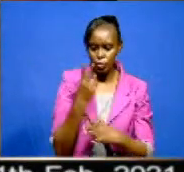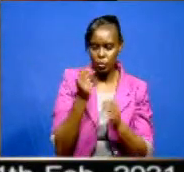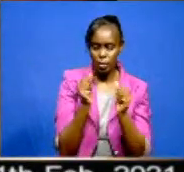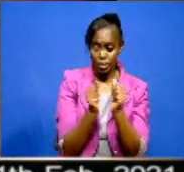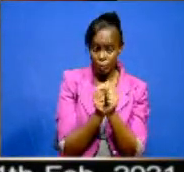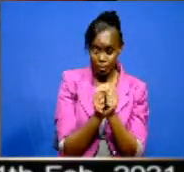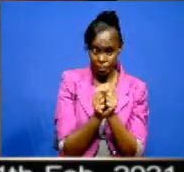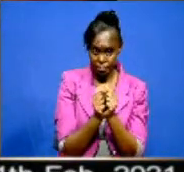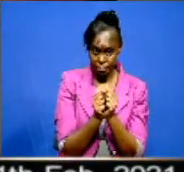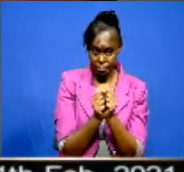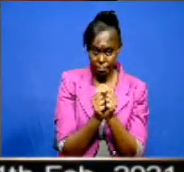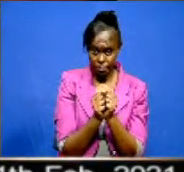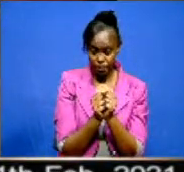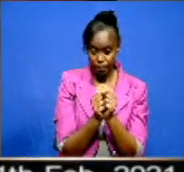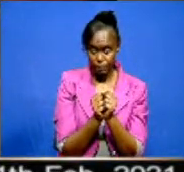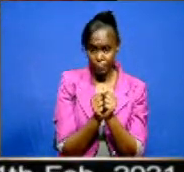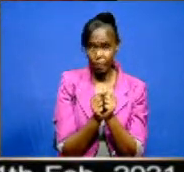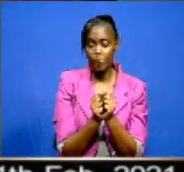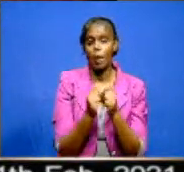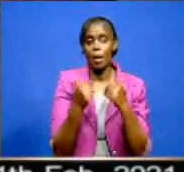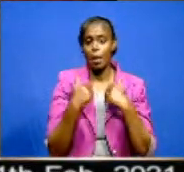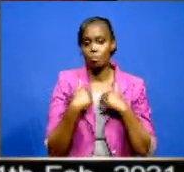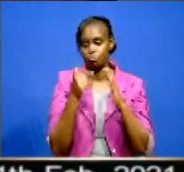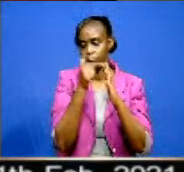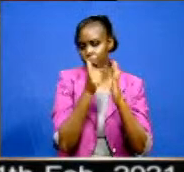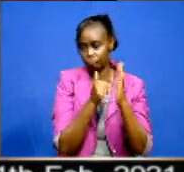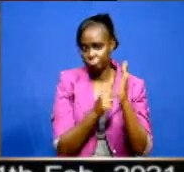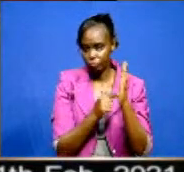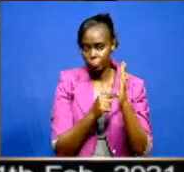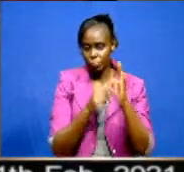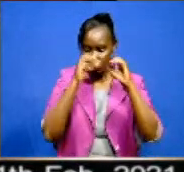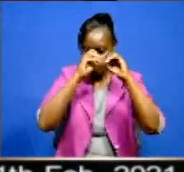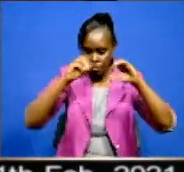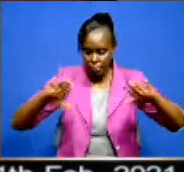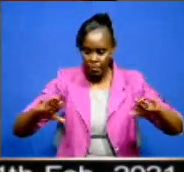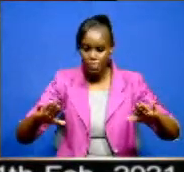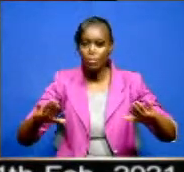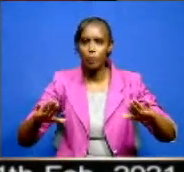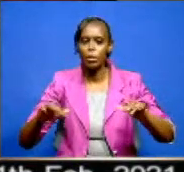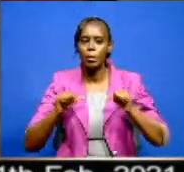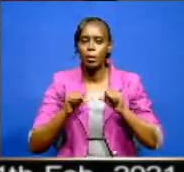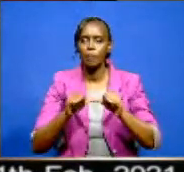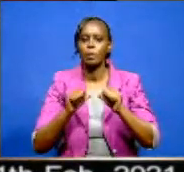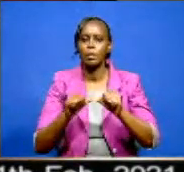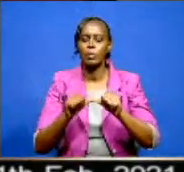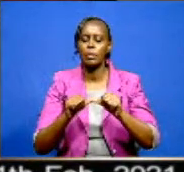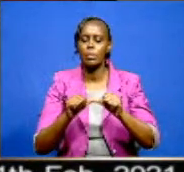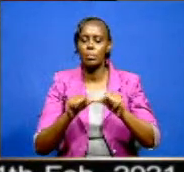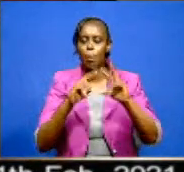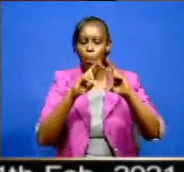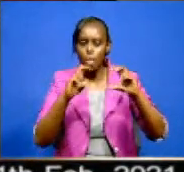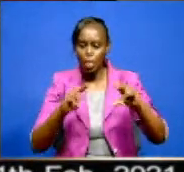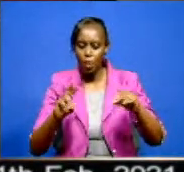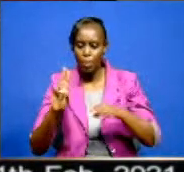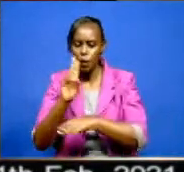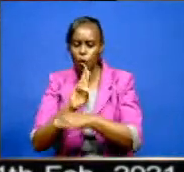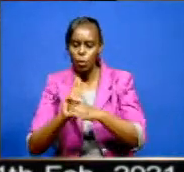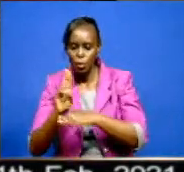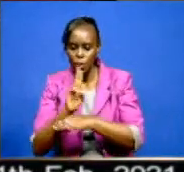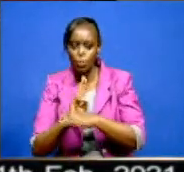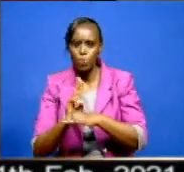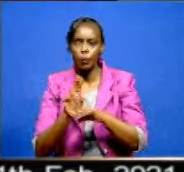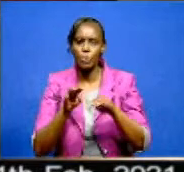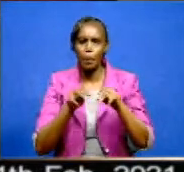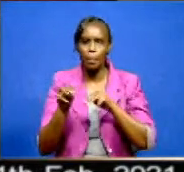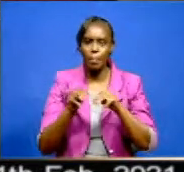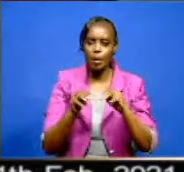2010 with the provision and imperatives for the devolution, sustainable exploitation, utilization,